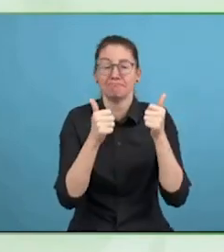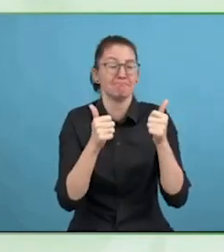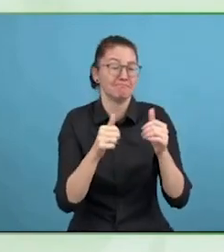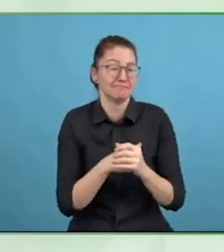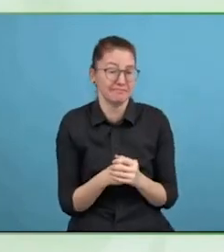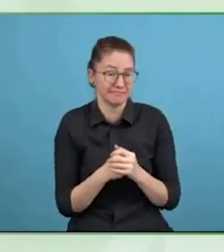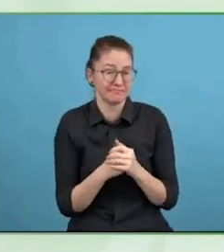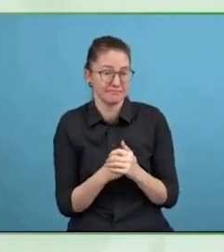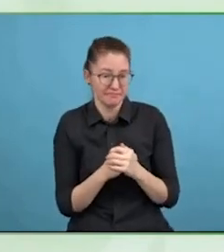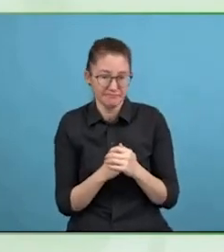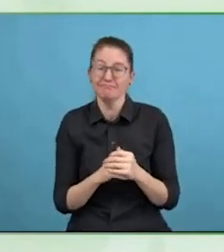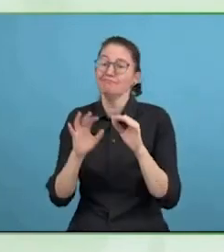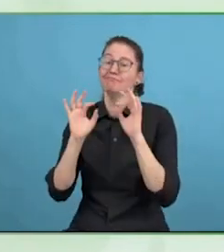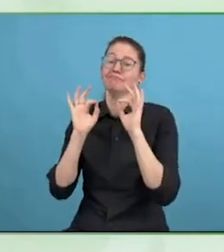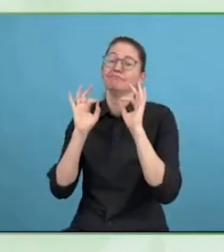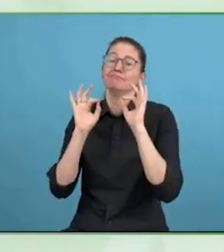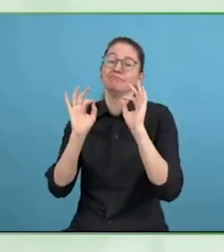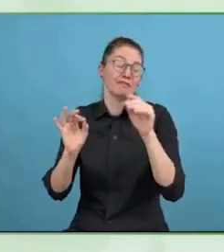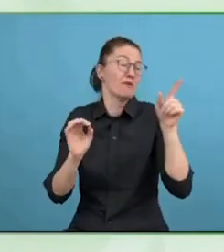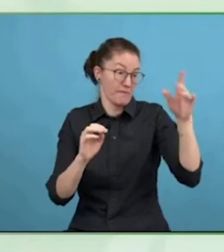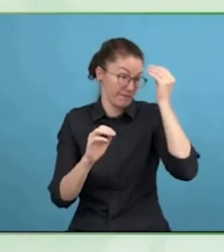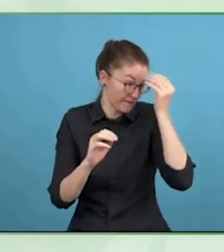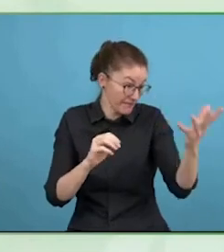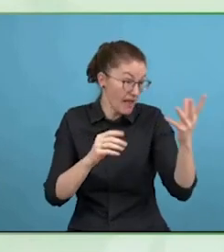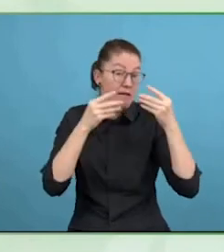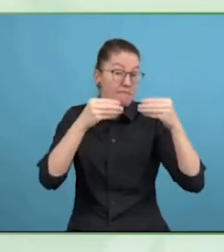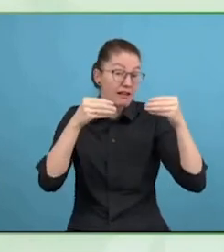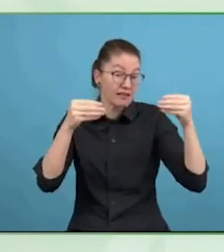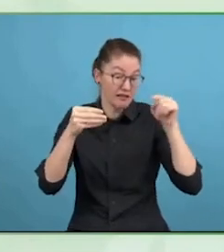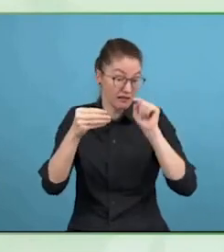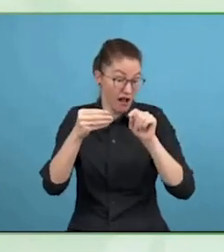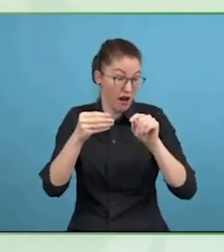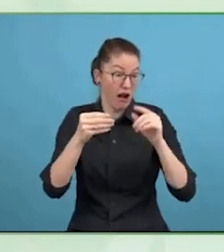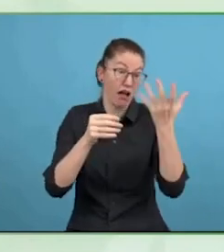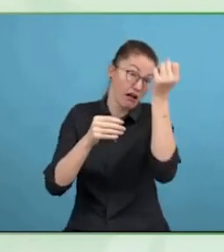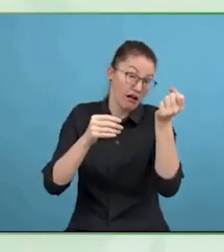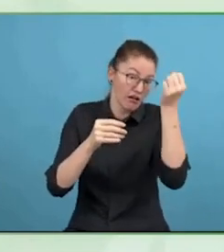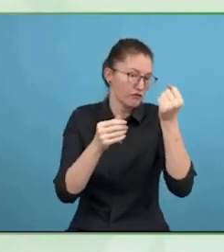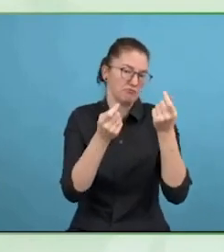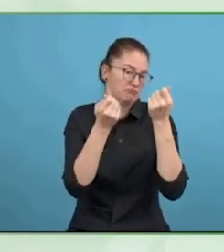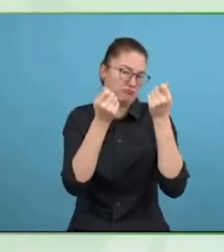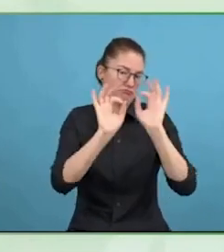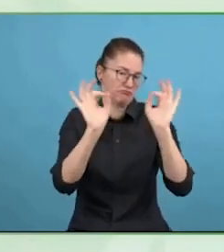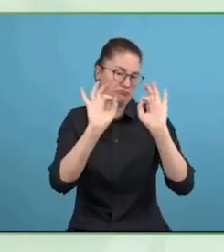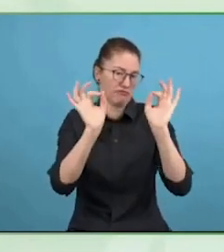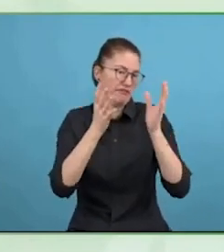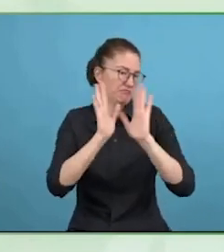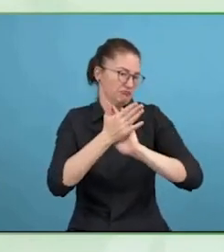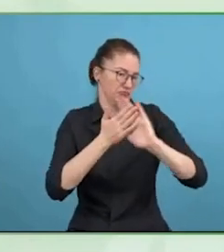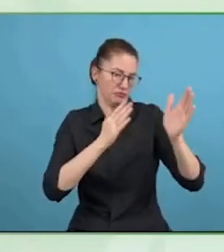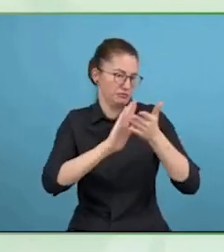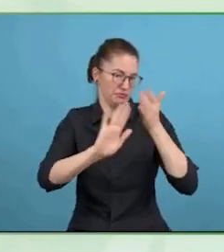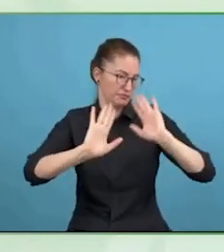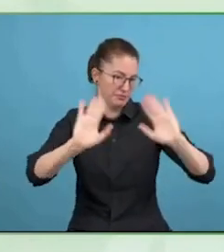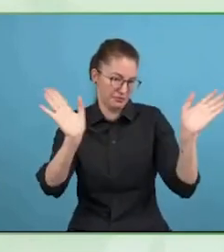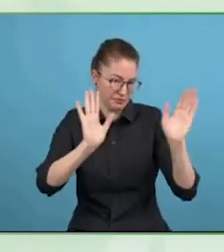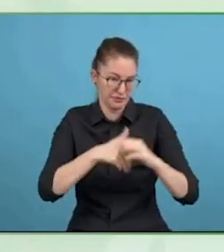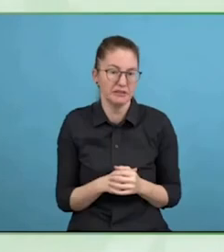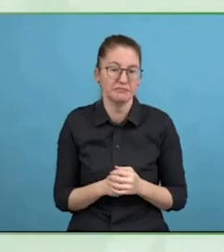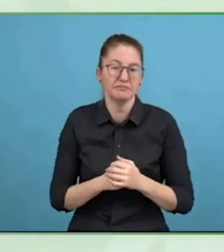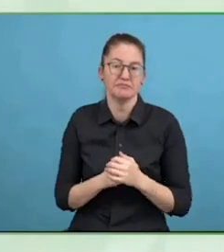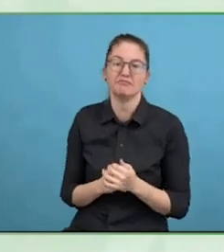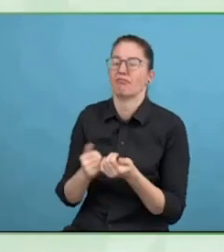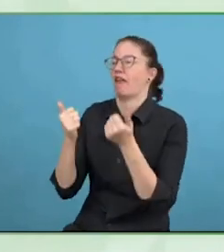we've provided. So you can carry them with you online, offline, and everything is free, and you can register for free if you're an